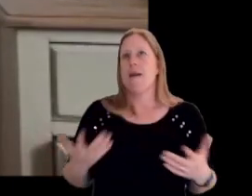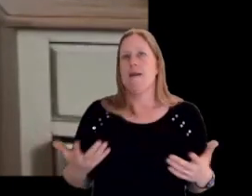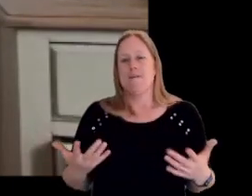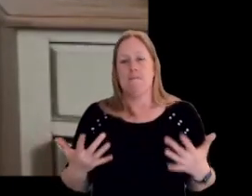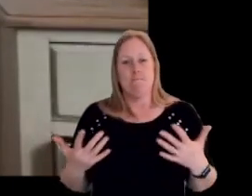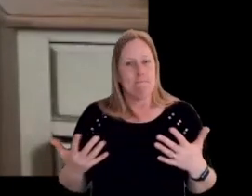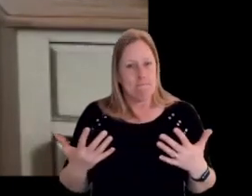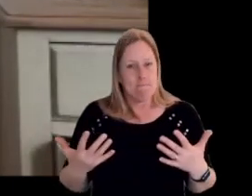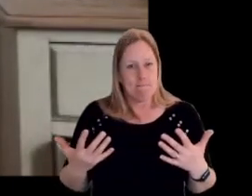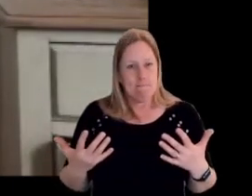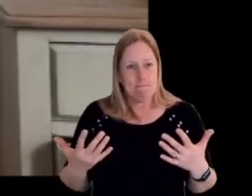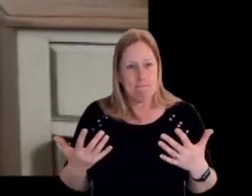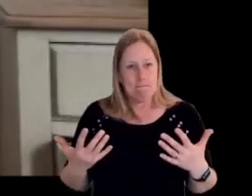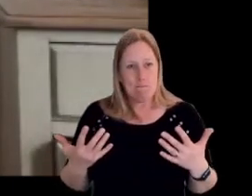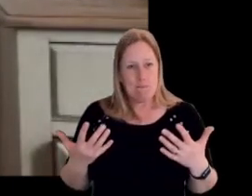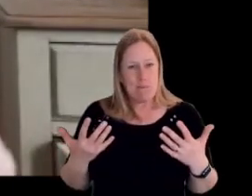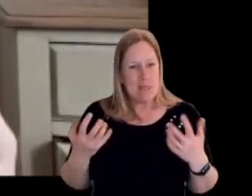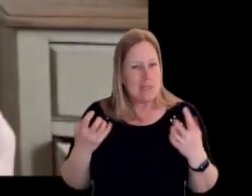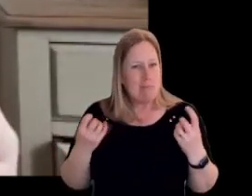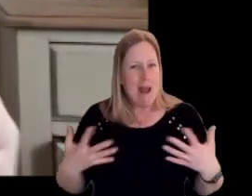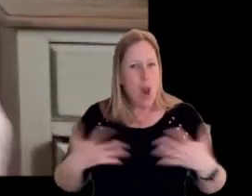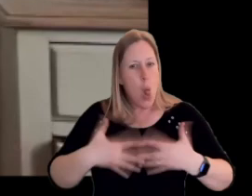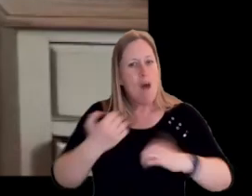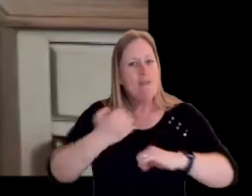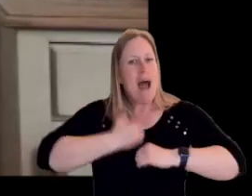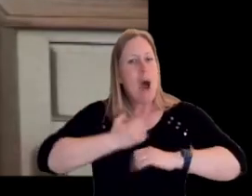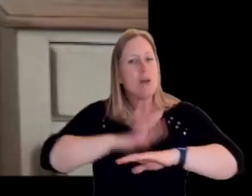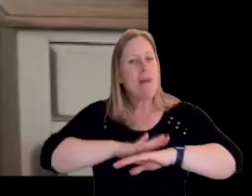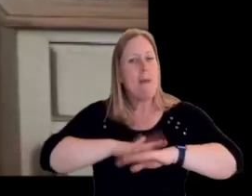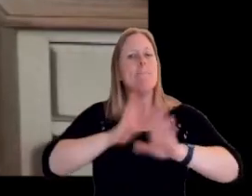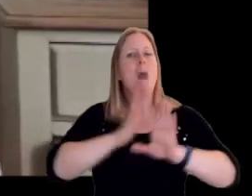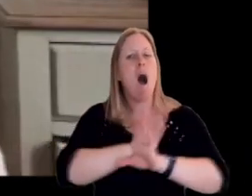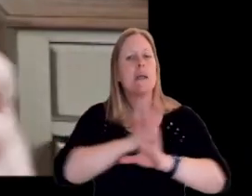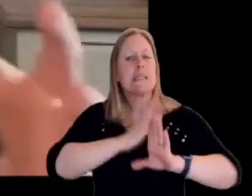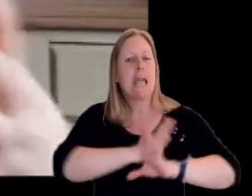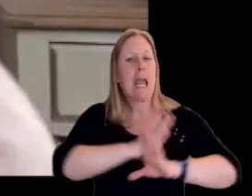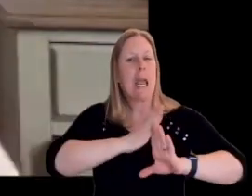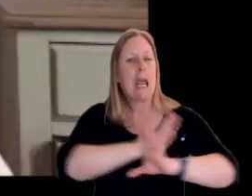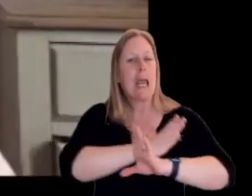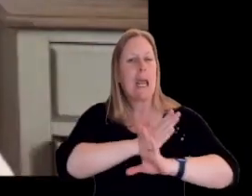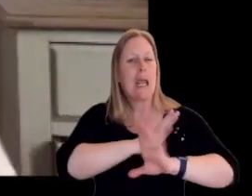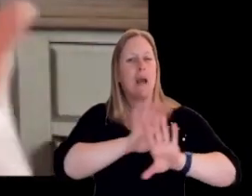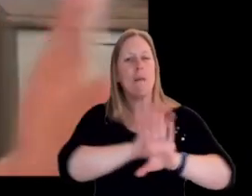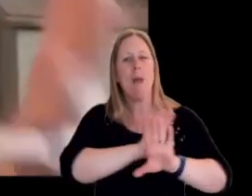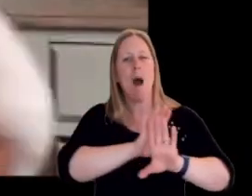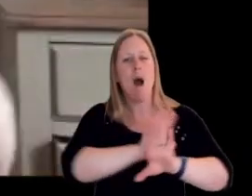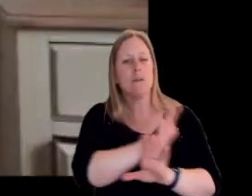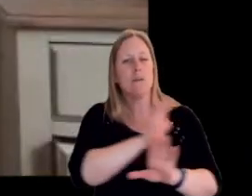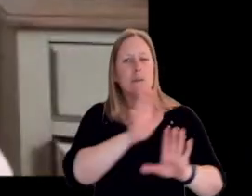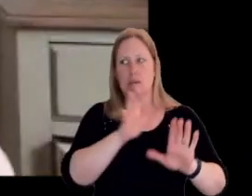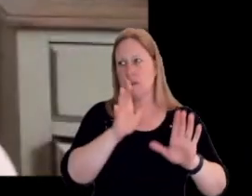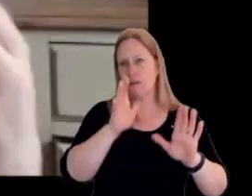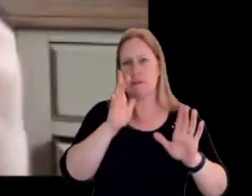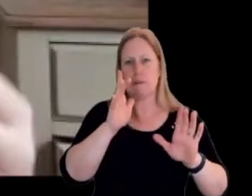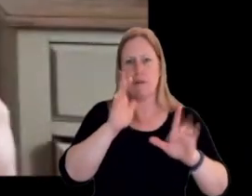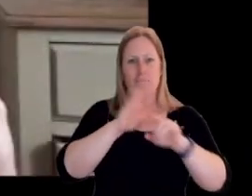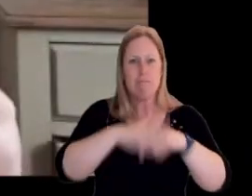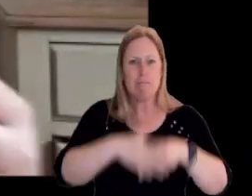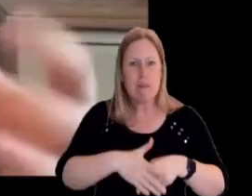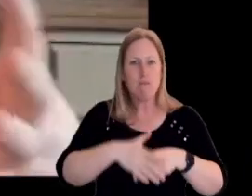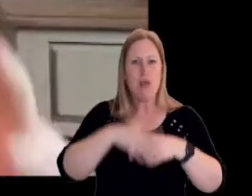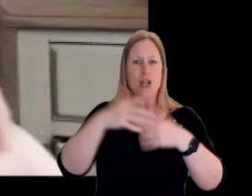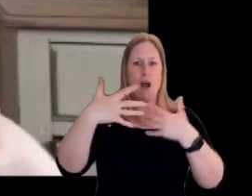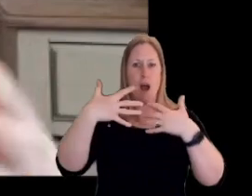we spend a lifetime of masking or putting on to our body and our